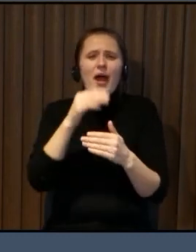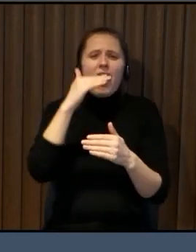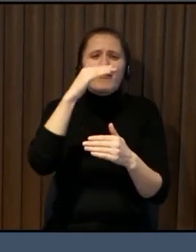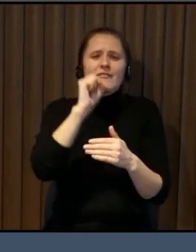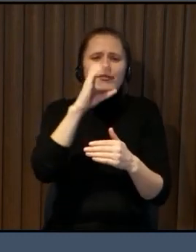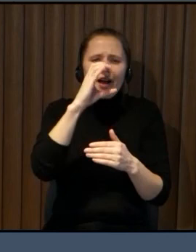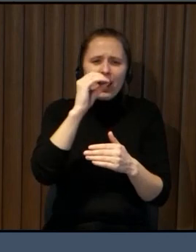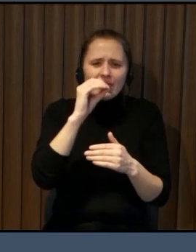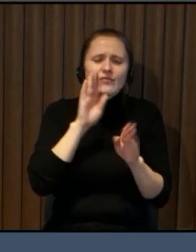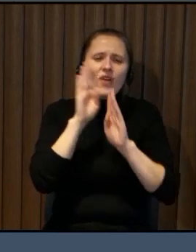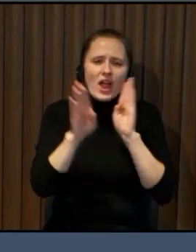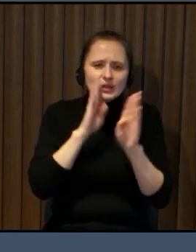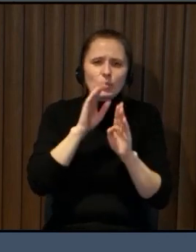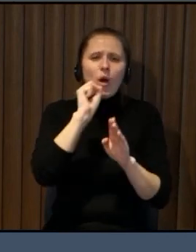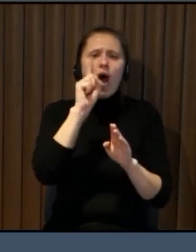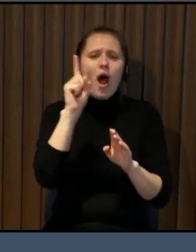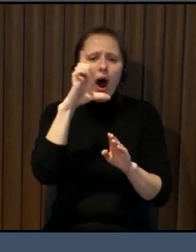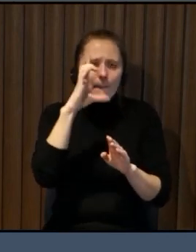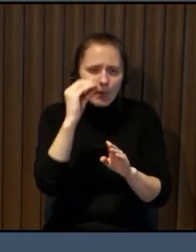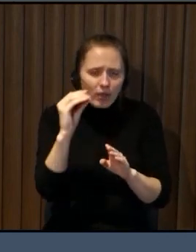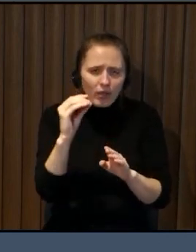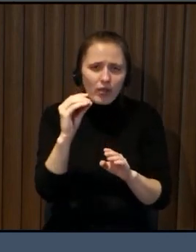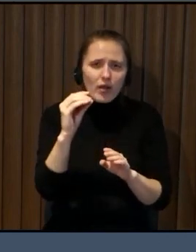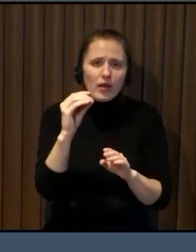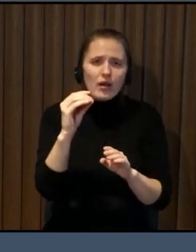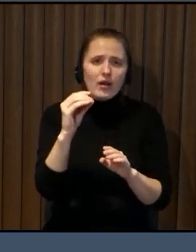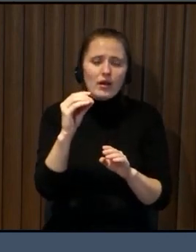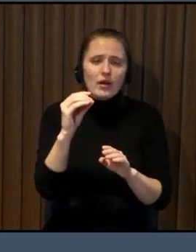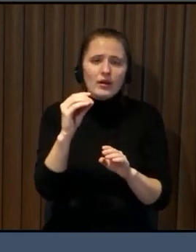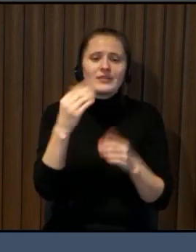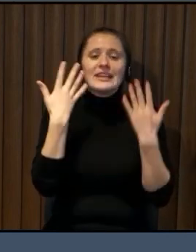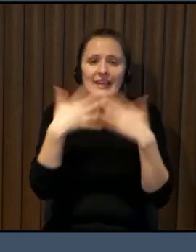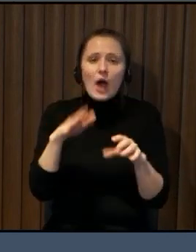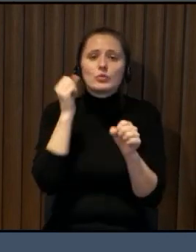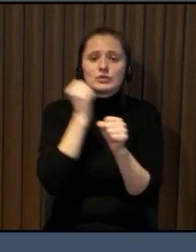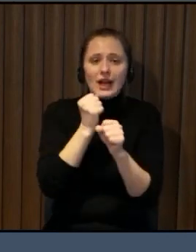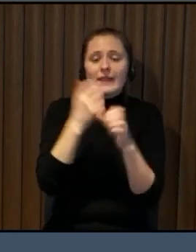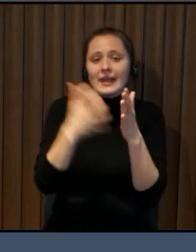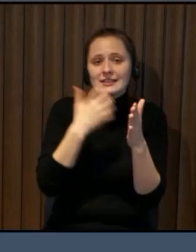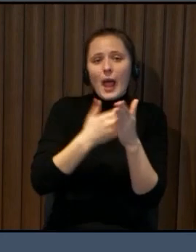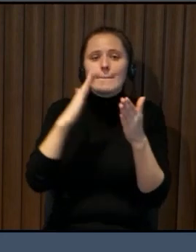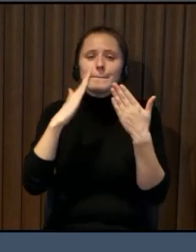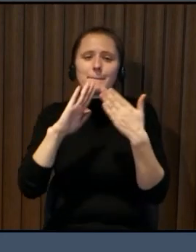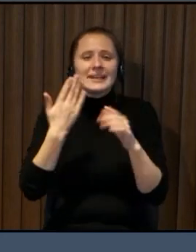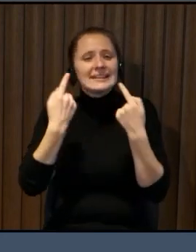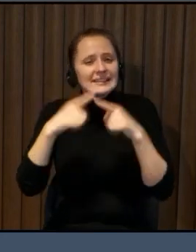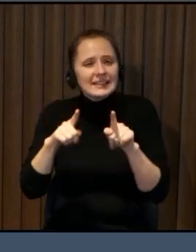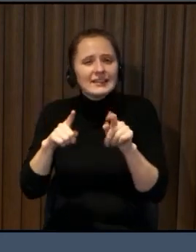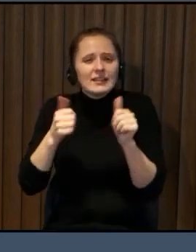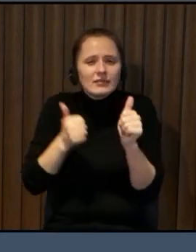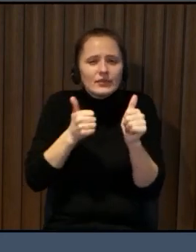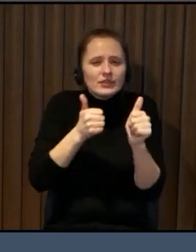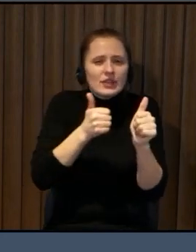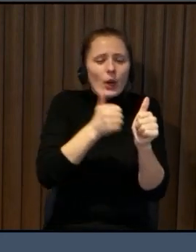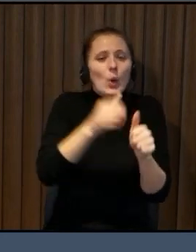large providers, Facebook, Google, Apple, they work with it very seriously. And others